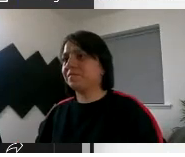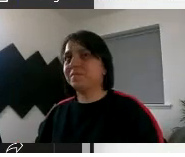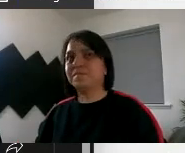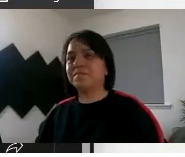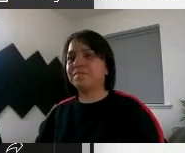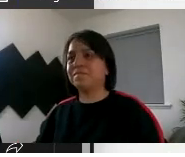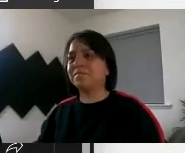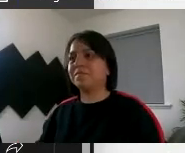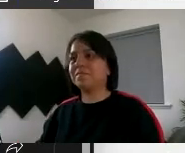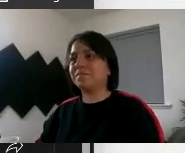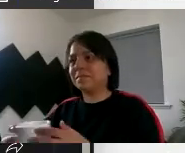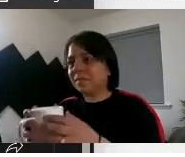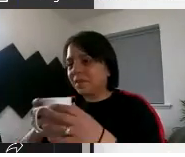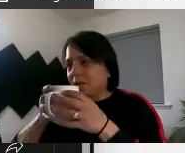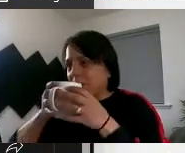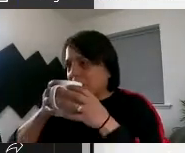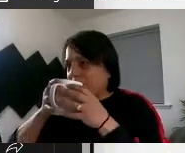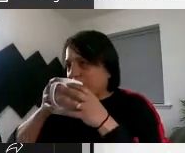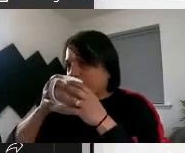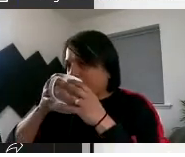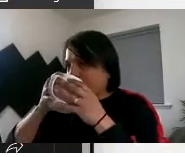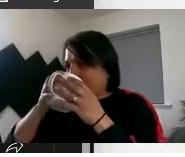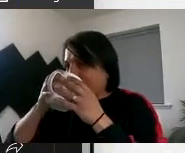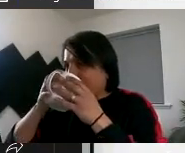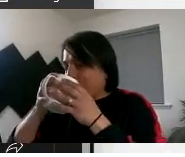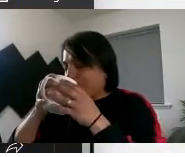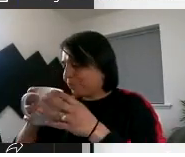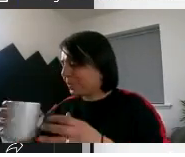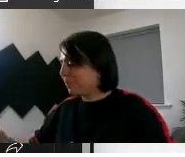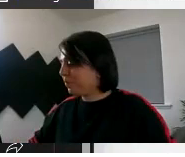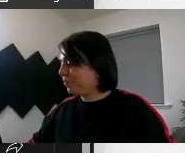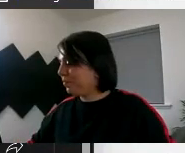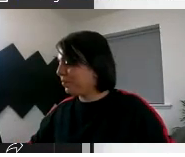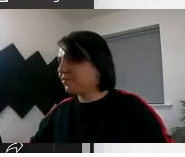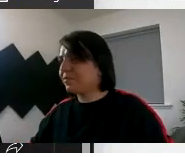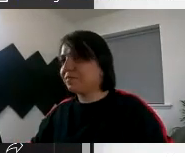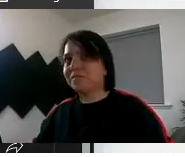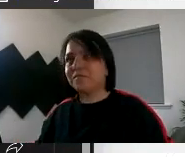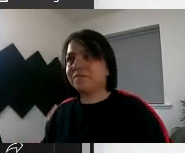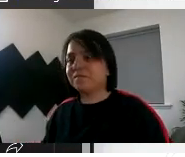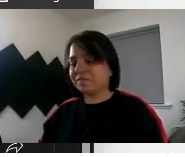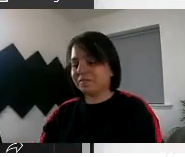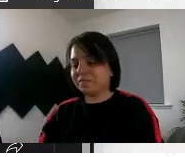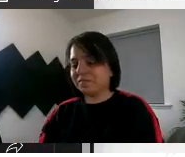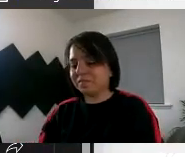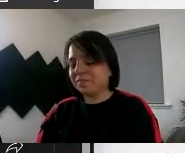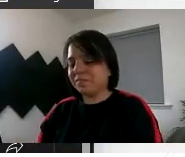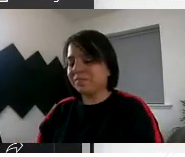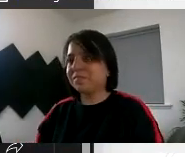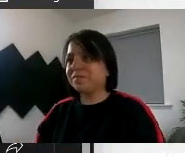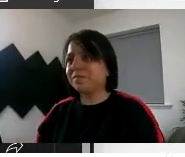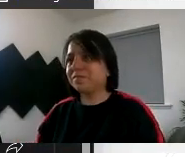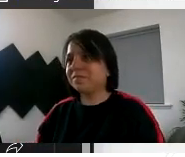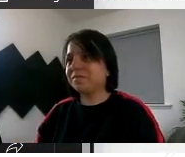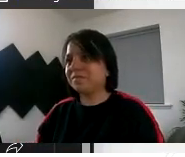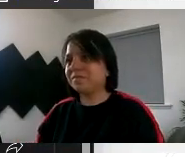before, and those girls are. So there's a girl out there called Chong who I used when I did my own solo tour. I just